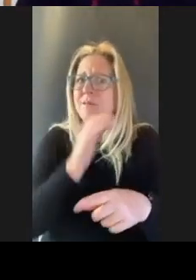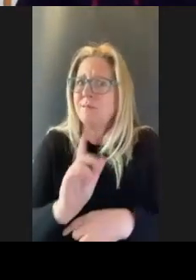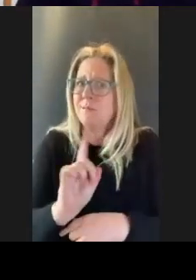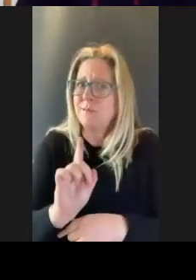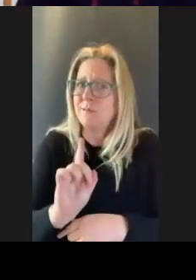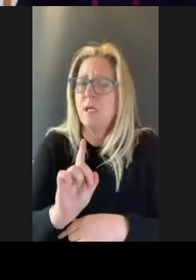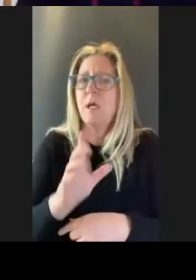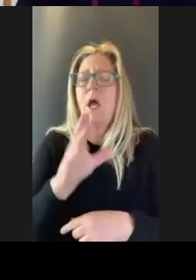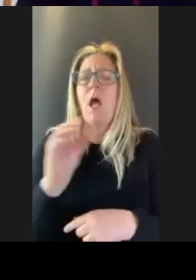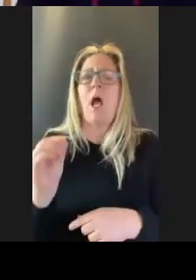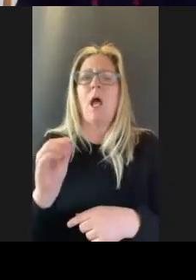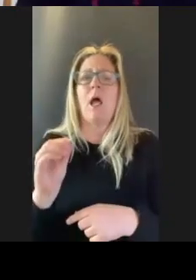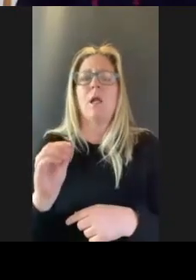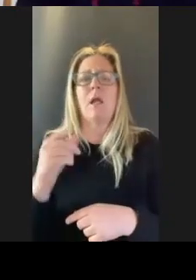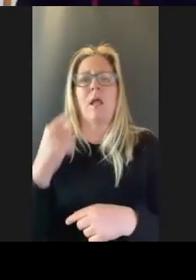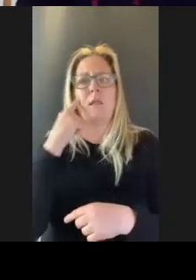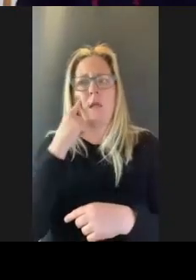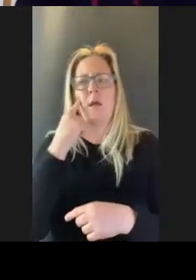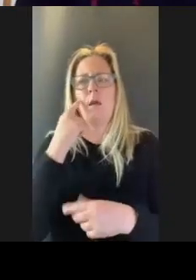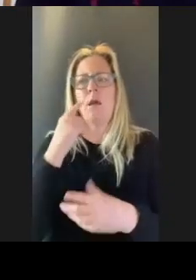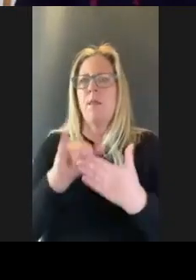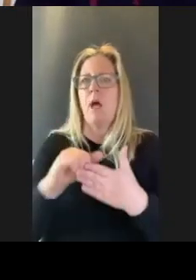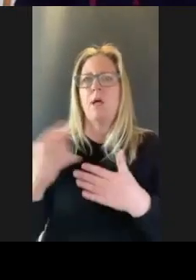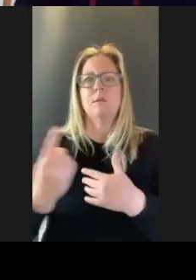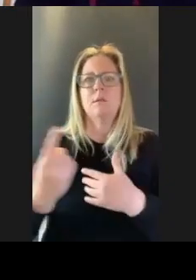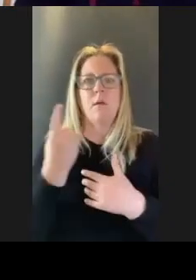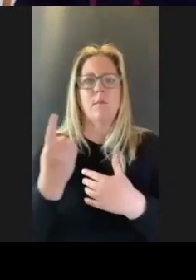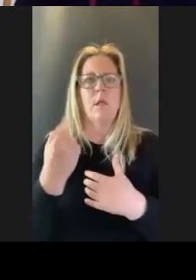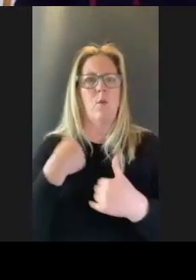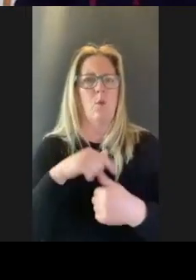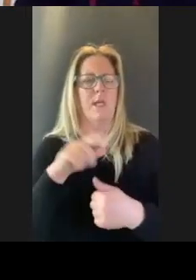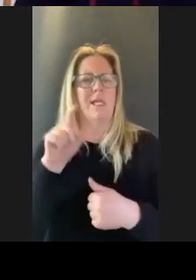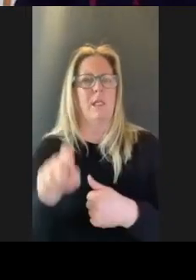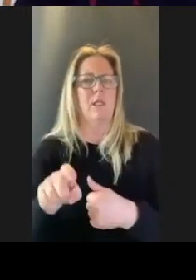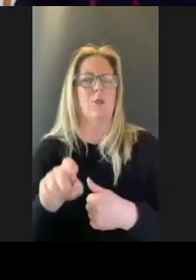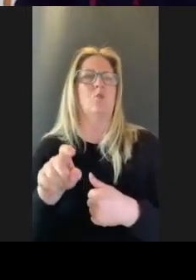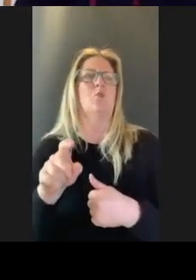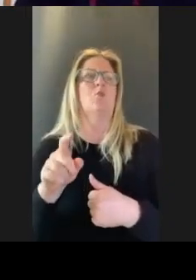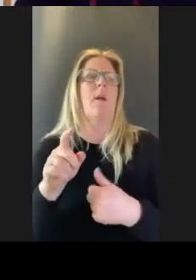You know, I think that's something that we probably need to